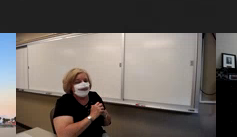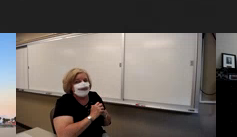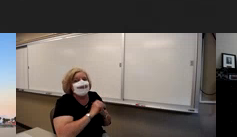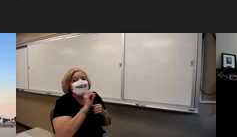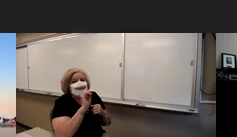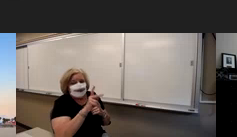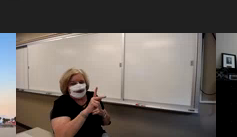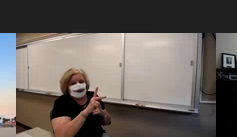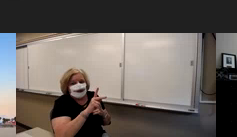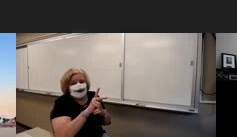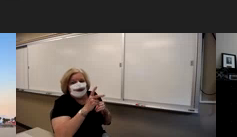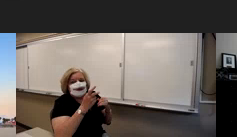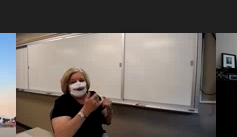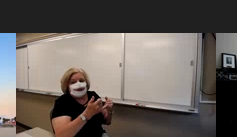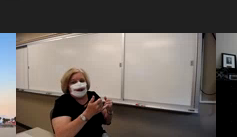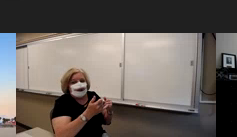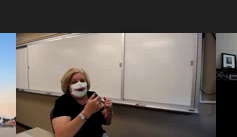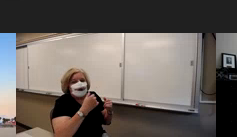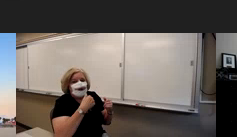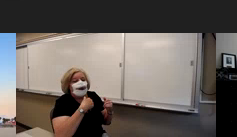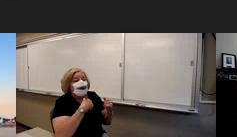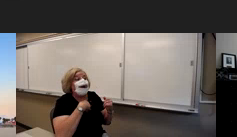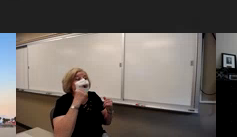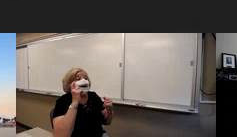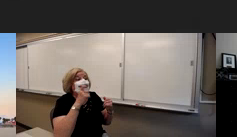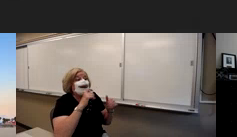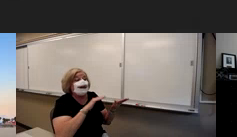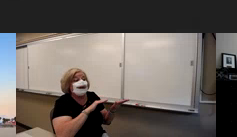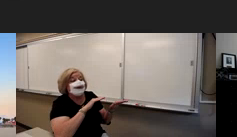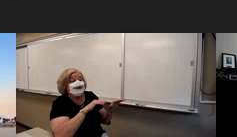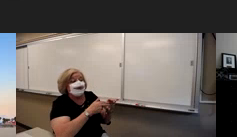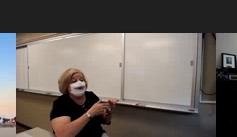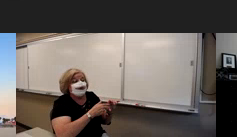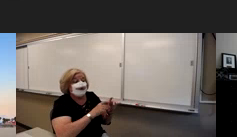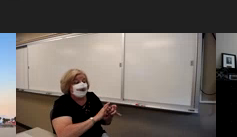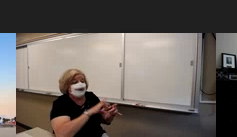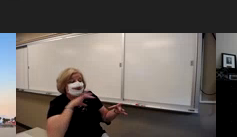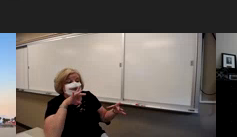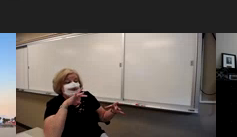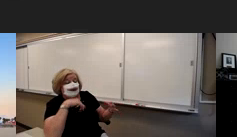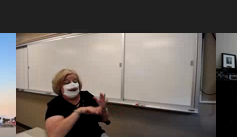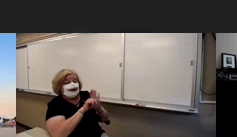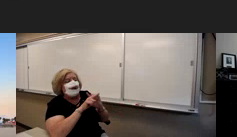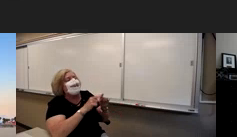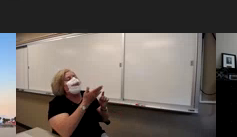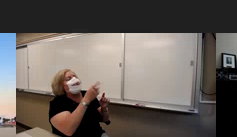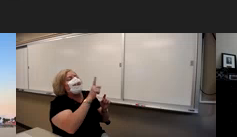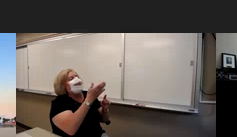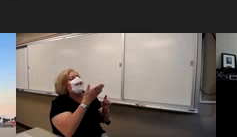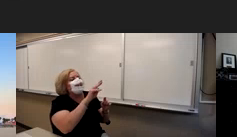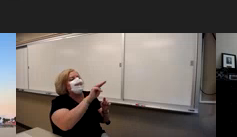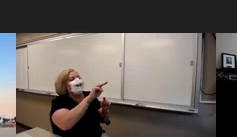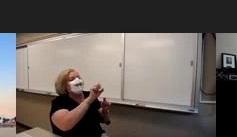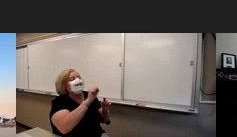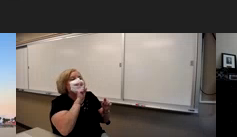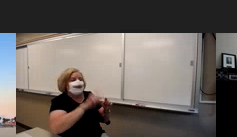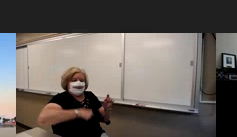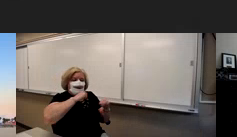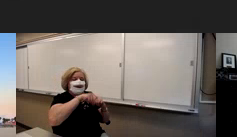Okay, I'm gonna bounce out here in a minute. But one thing that Microsoft really prides itself in